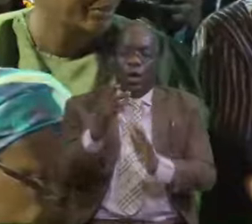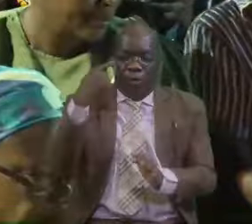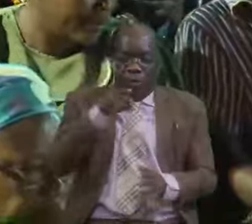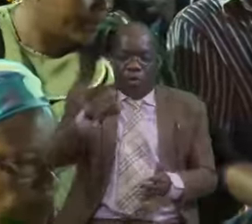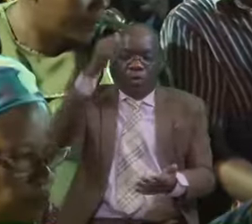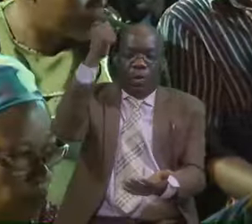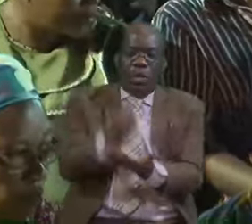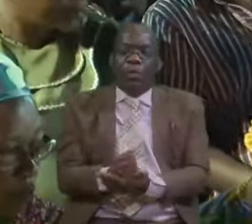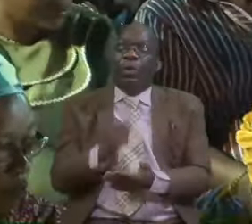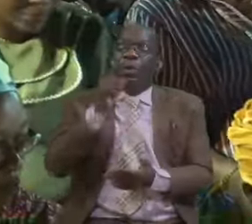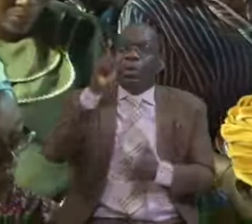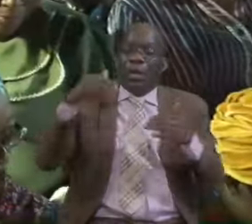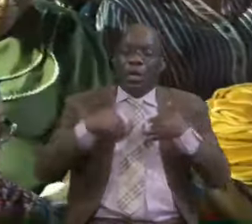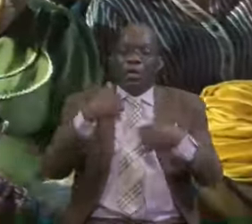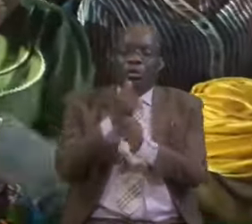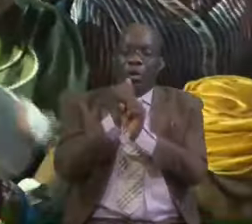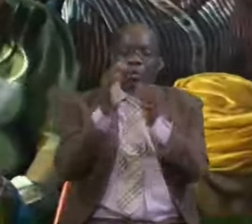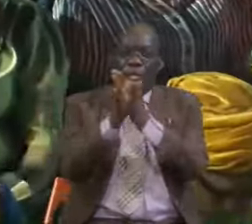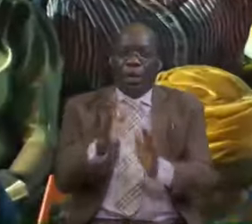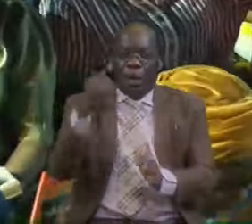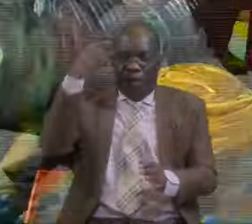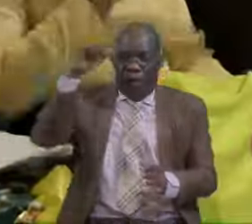has made intercession for me.